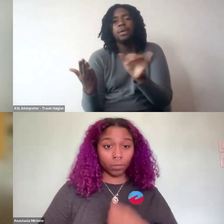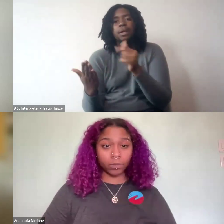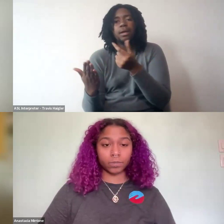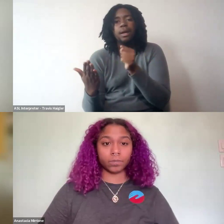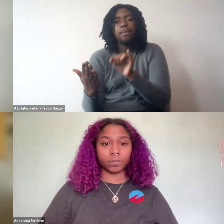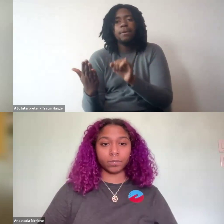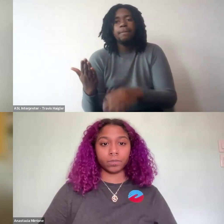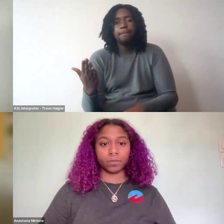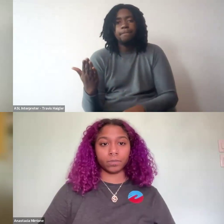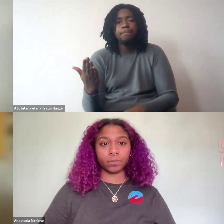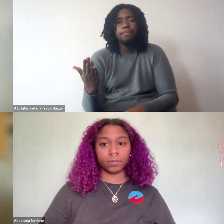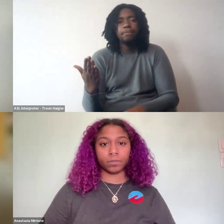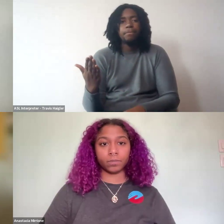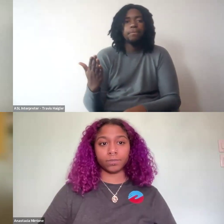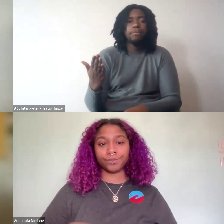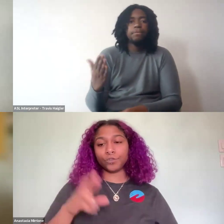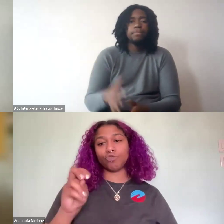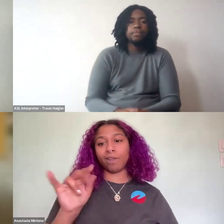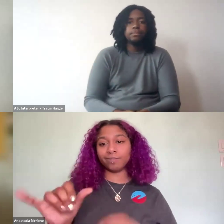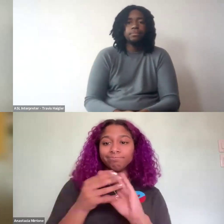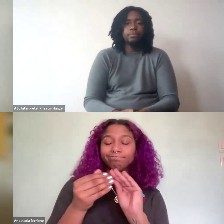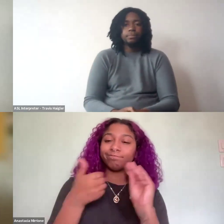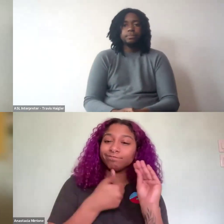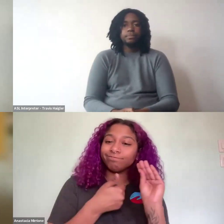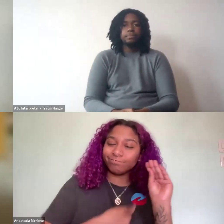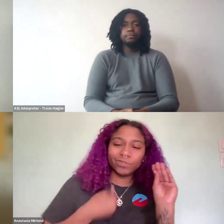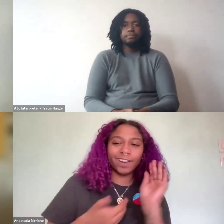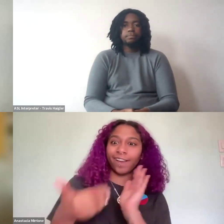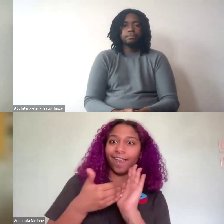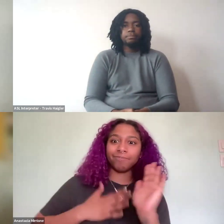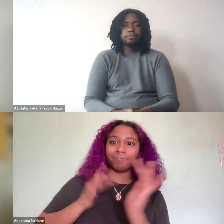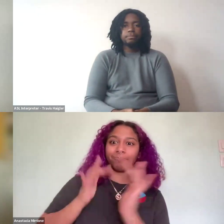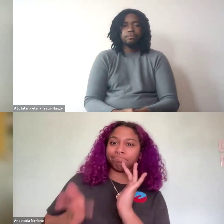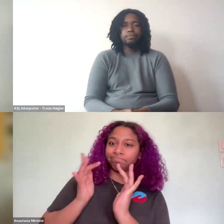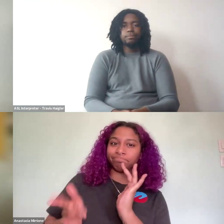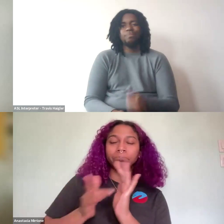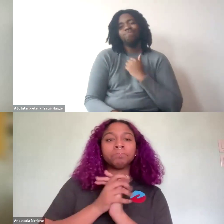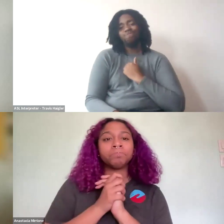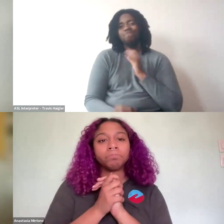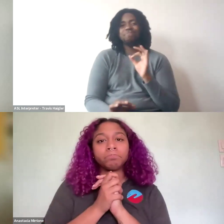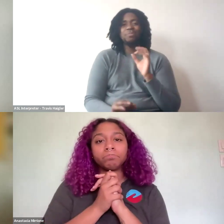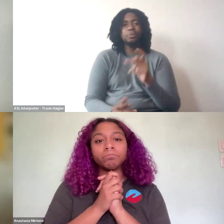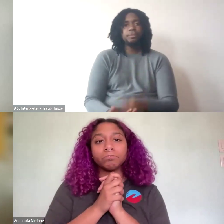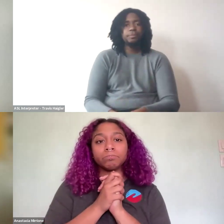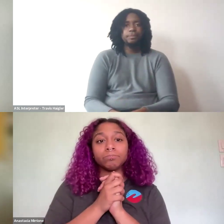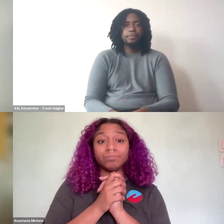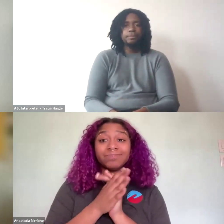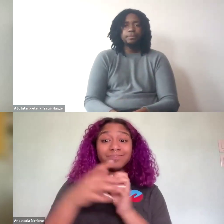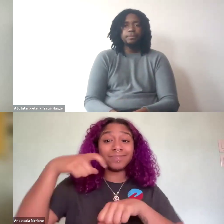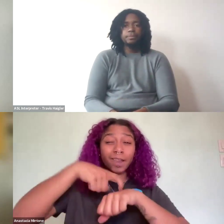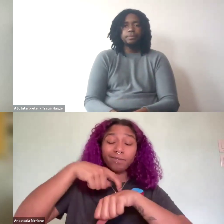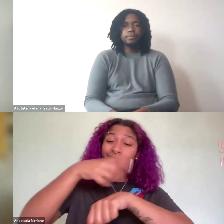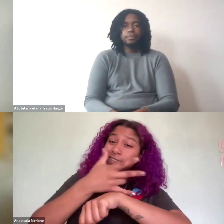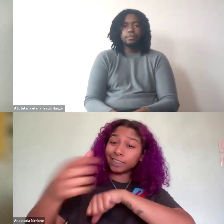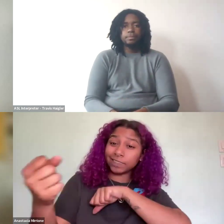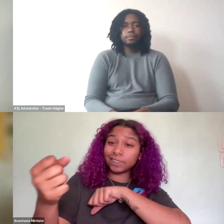For sure. Sorry again about my connection issues. I hope That's all I'm right. you now. We are about out of time, but I'll give you